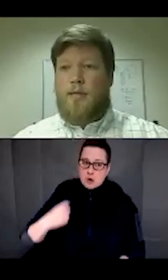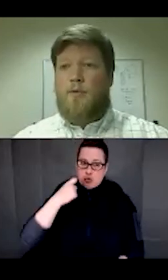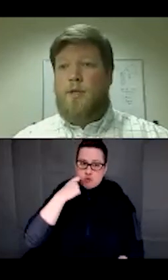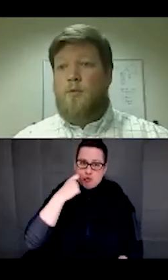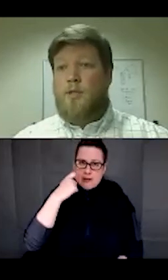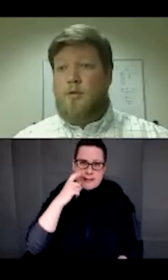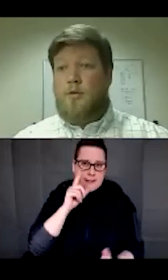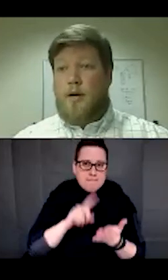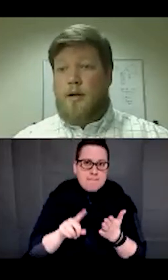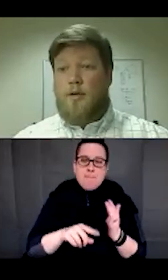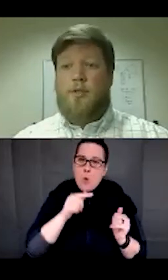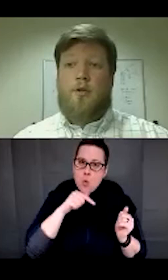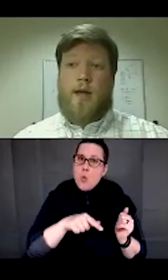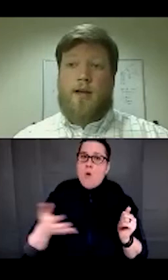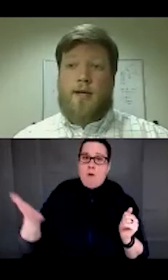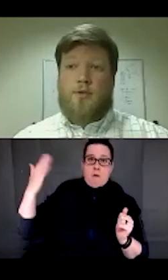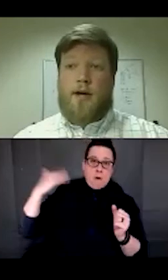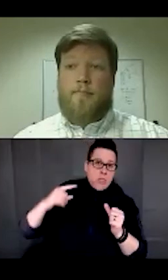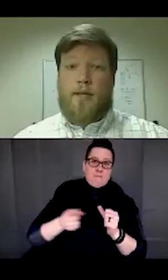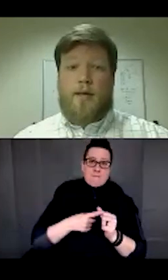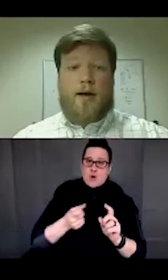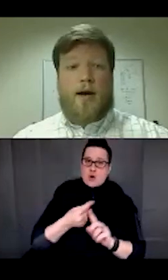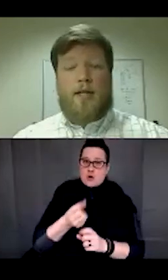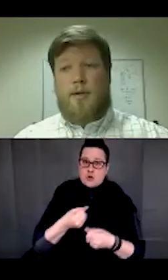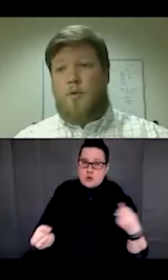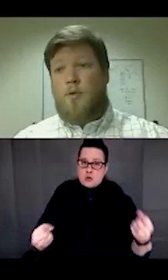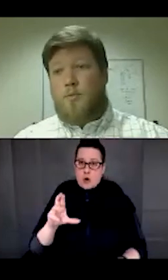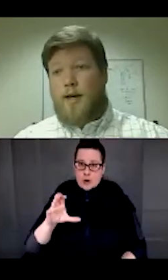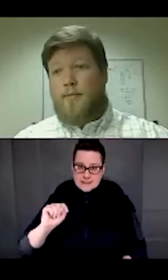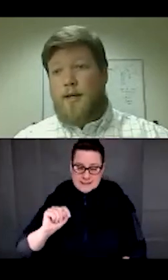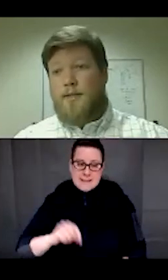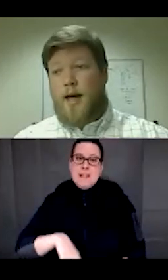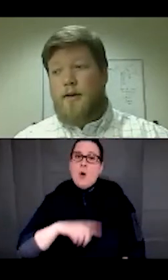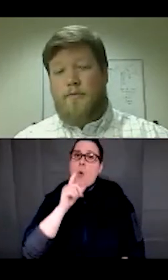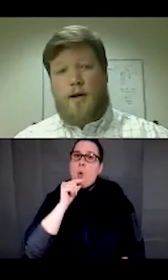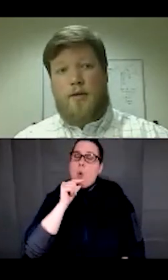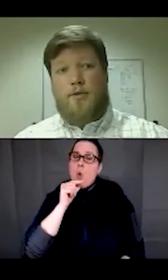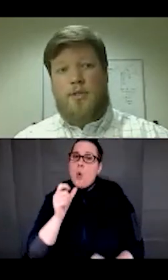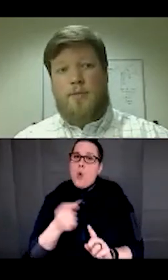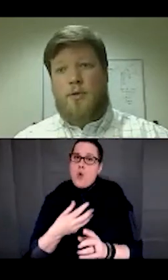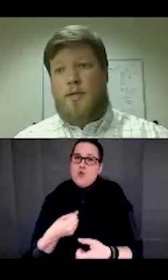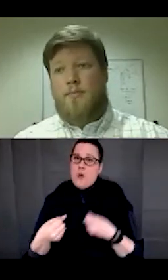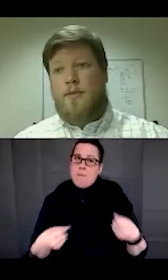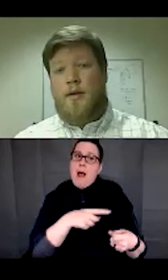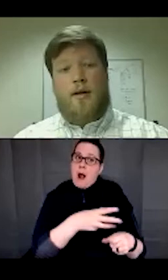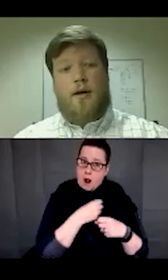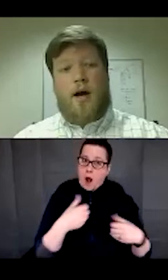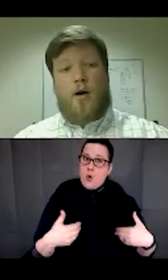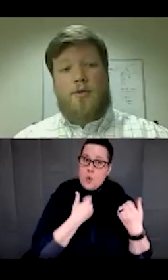the people in their original randomized trial. And the people who were randomized to have youth support